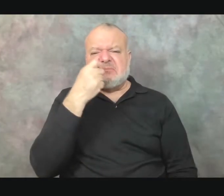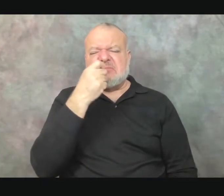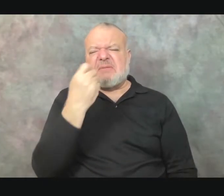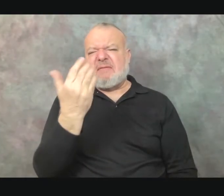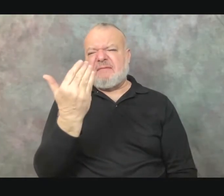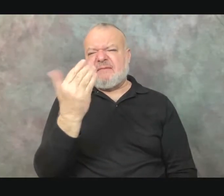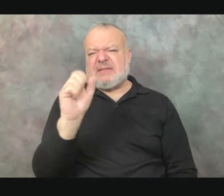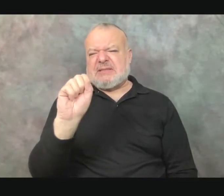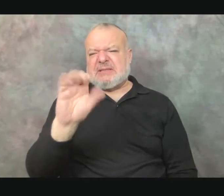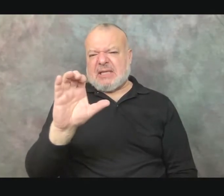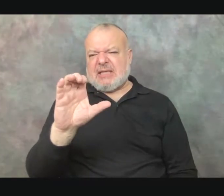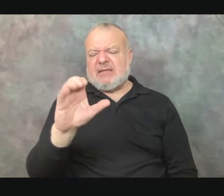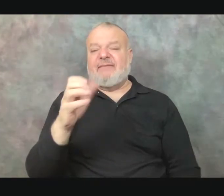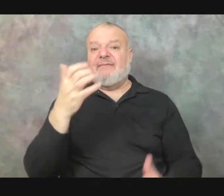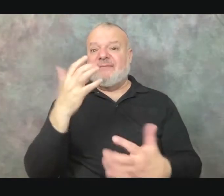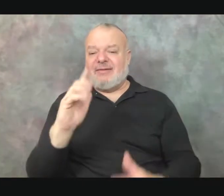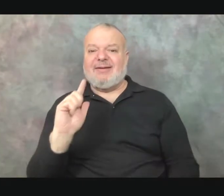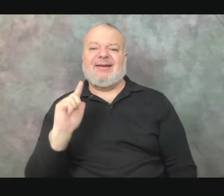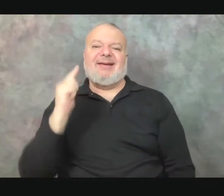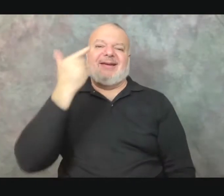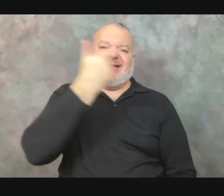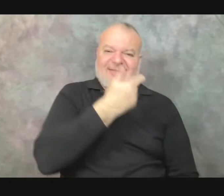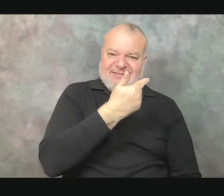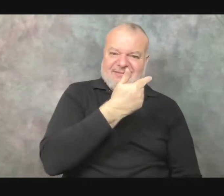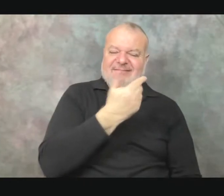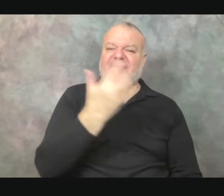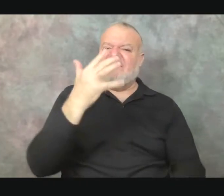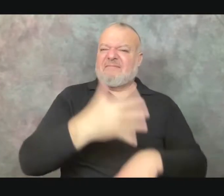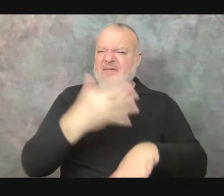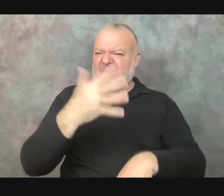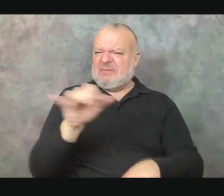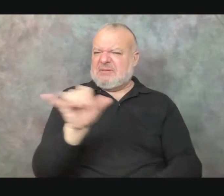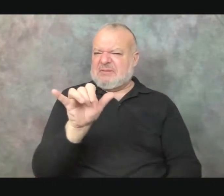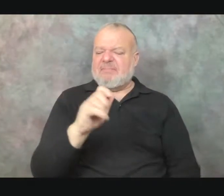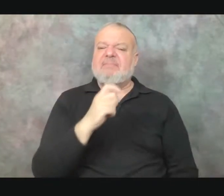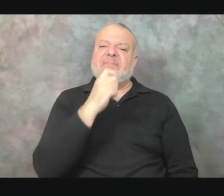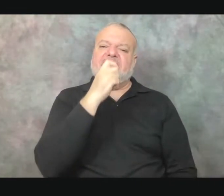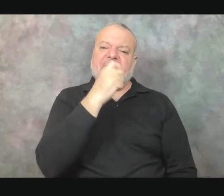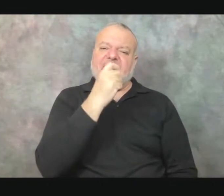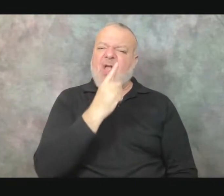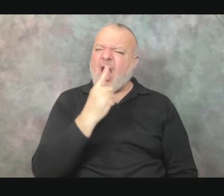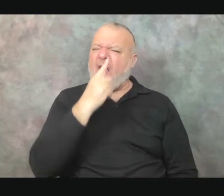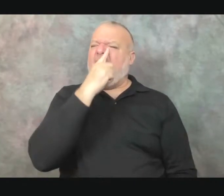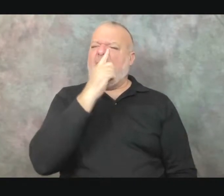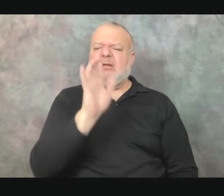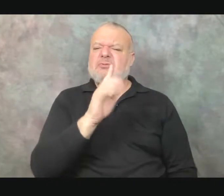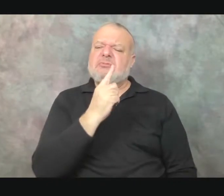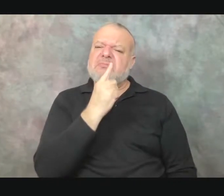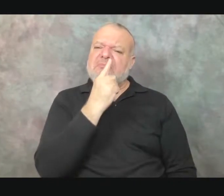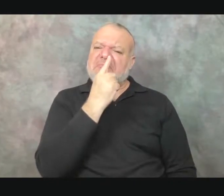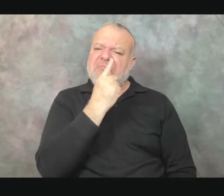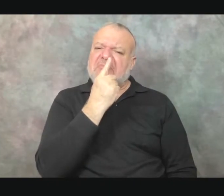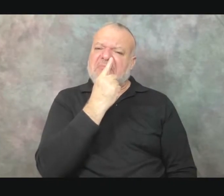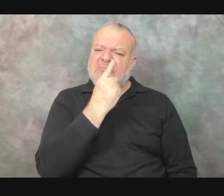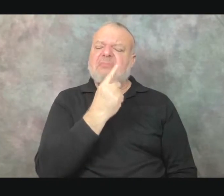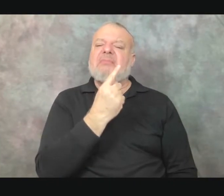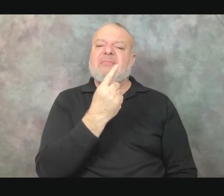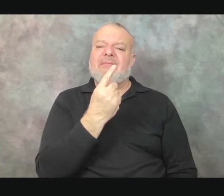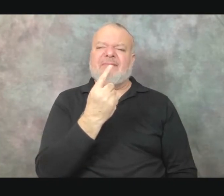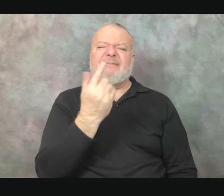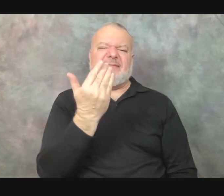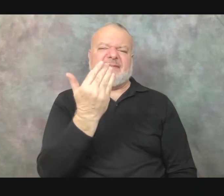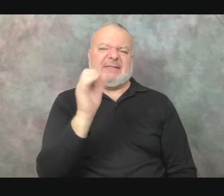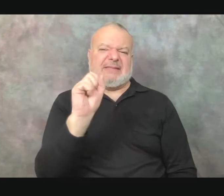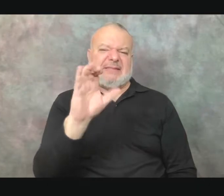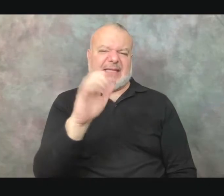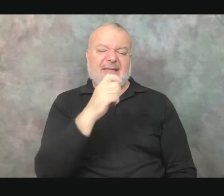Wait for 15 minutes. If you wait for longer than 30 minutes, your result will not be accurate, so only wait for 15